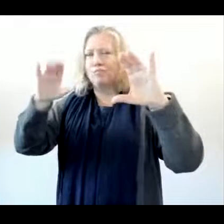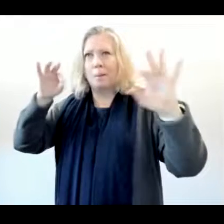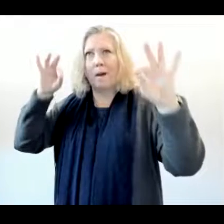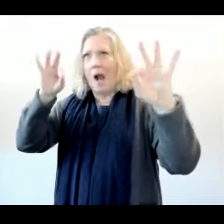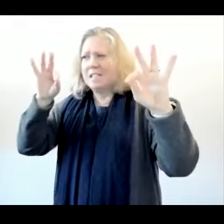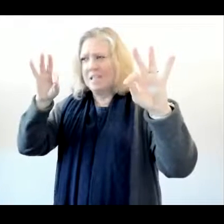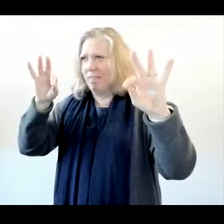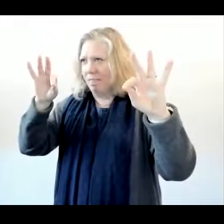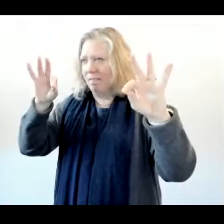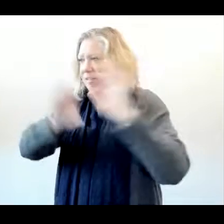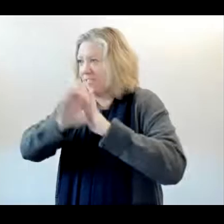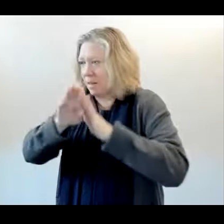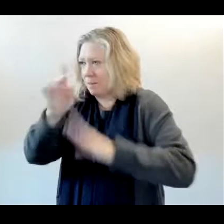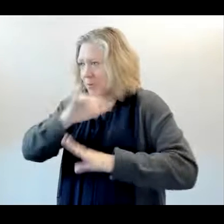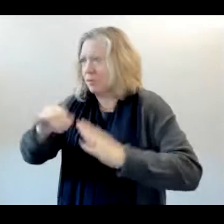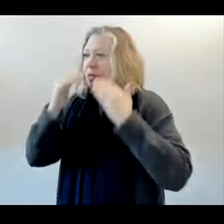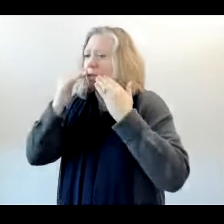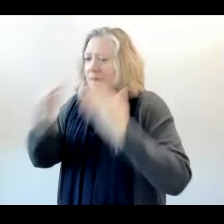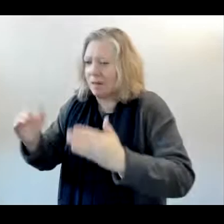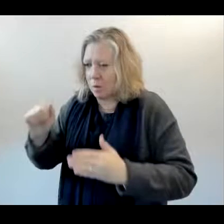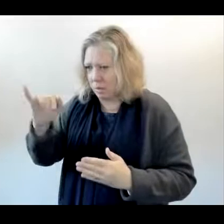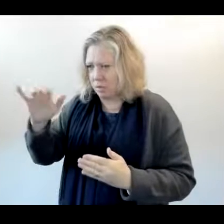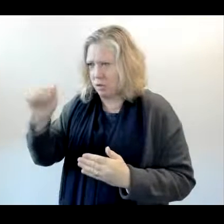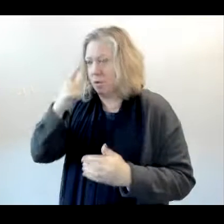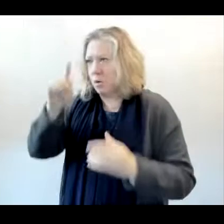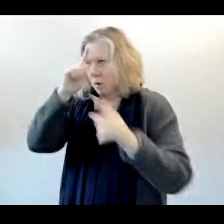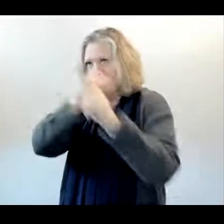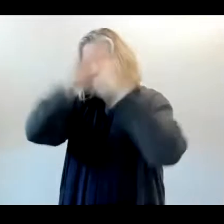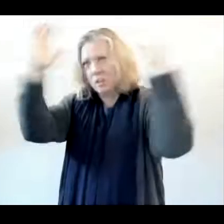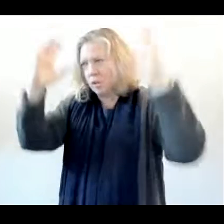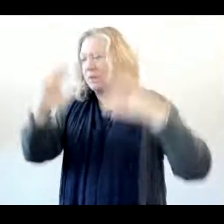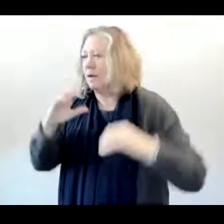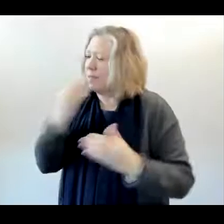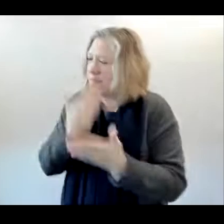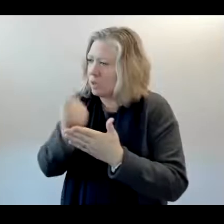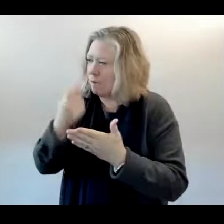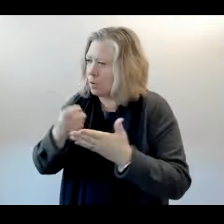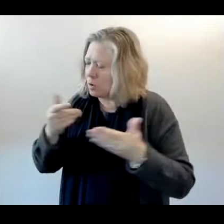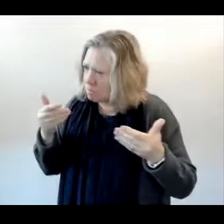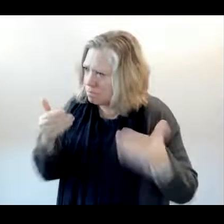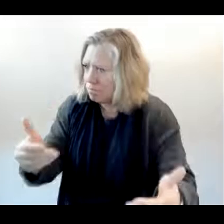vision and thank you for helping advance this forward. Thank you.